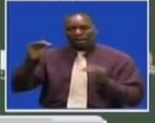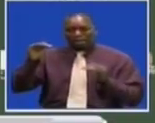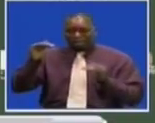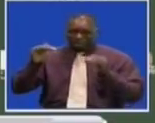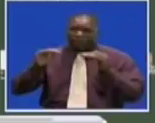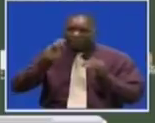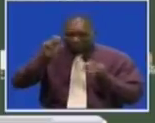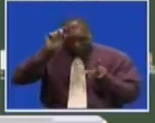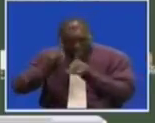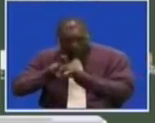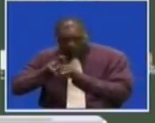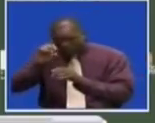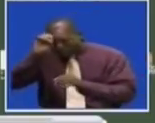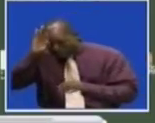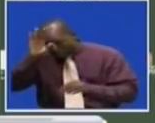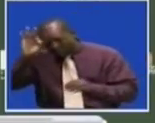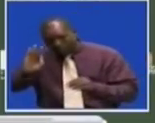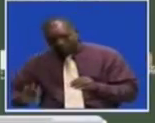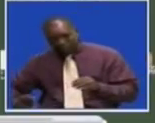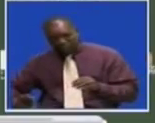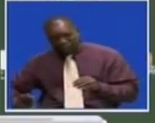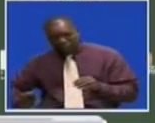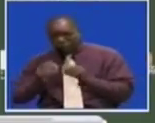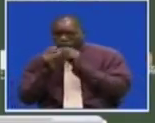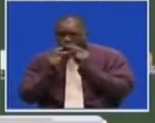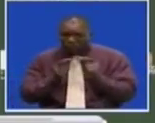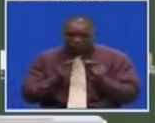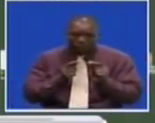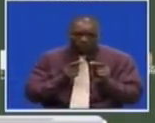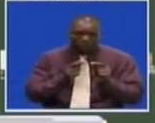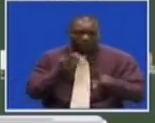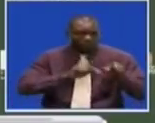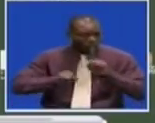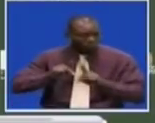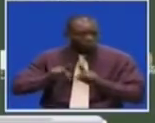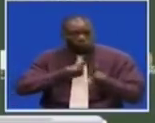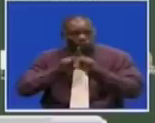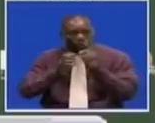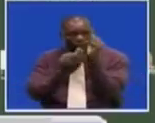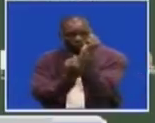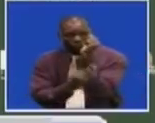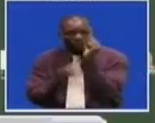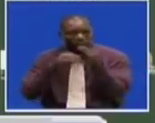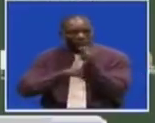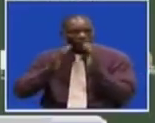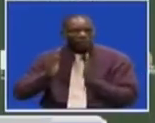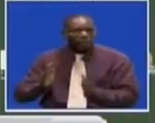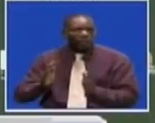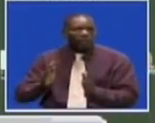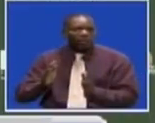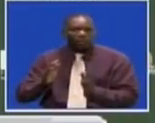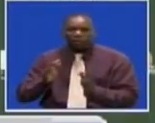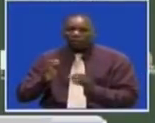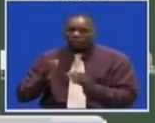between mining benefits accruing to citizens and foreign investors. The minister said this through